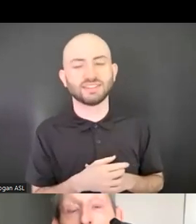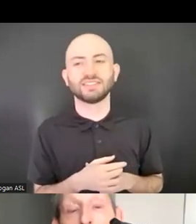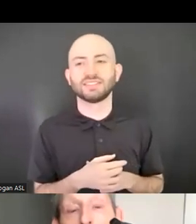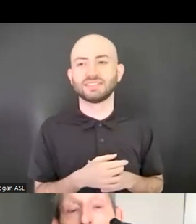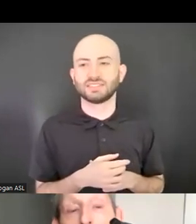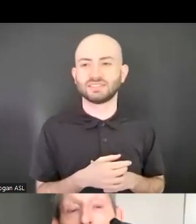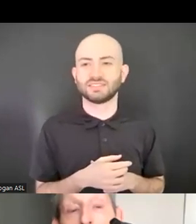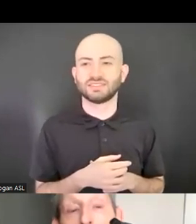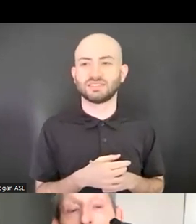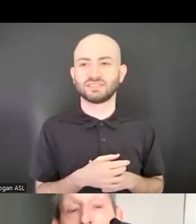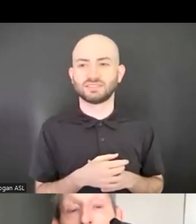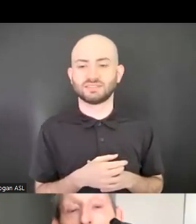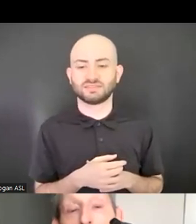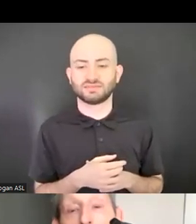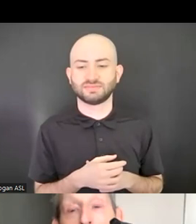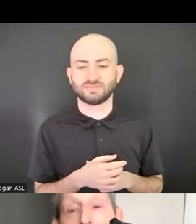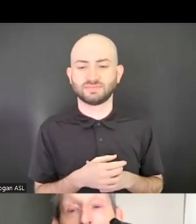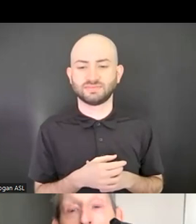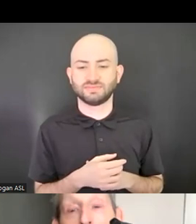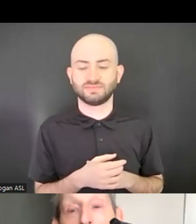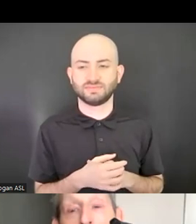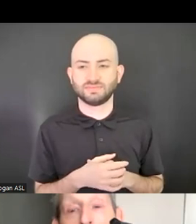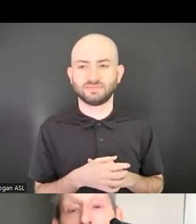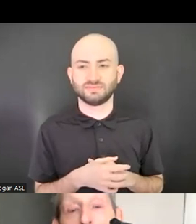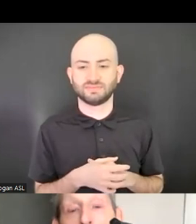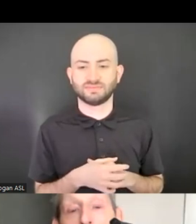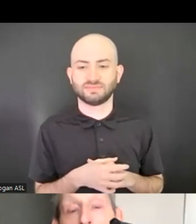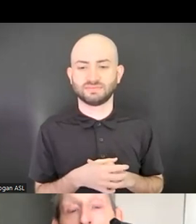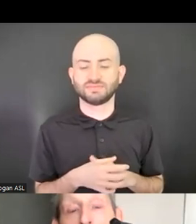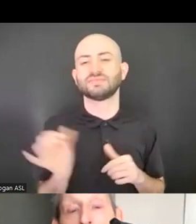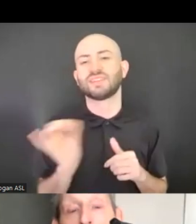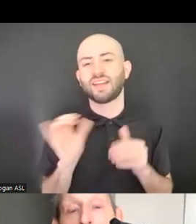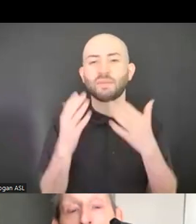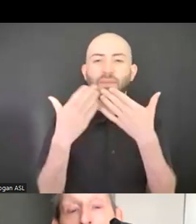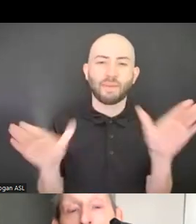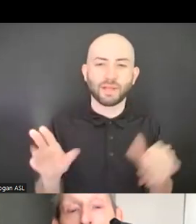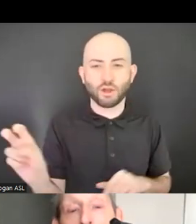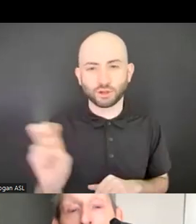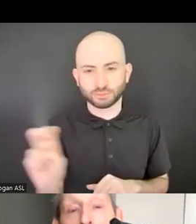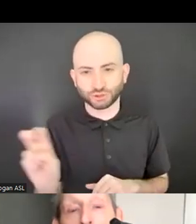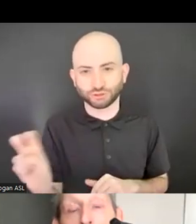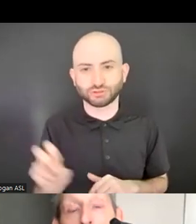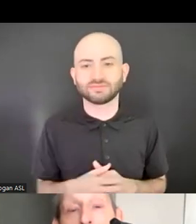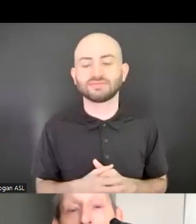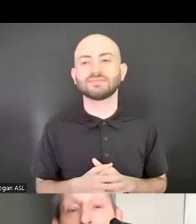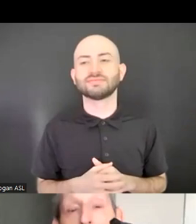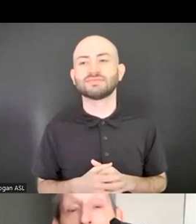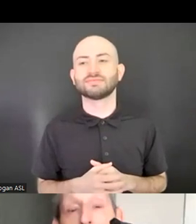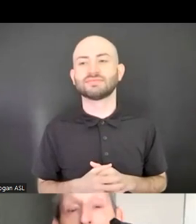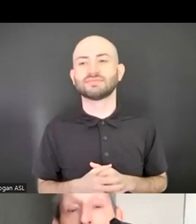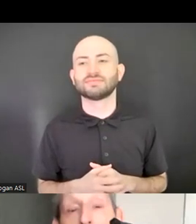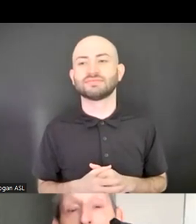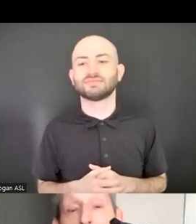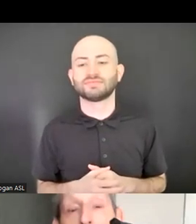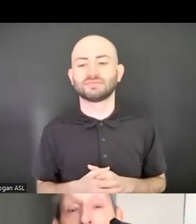transportation like public transportation and things